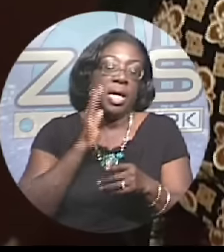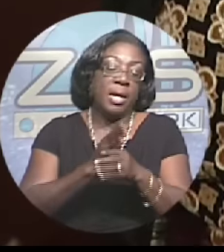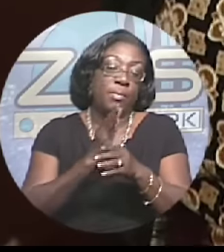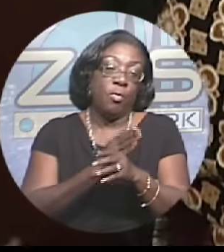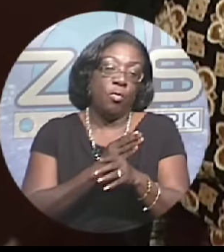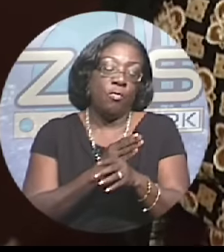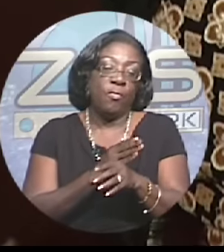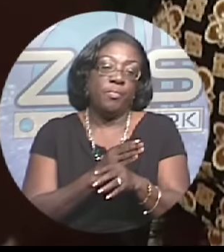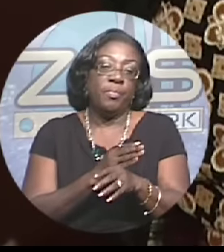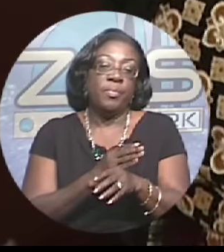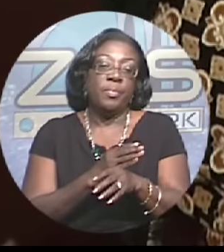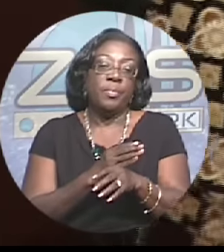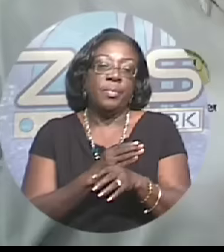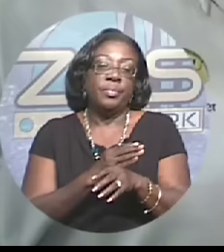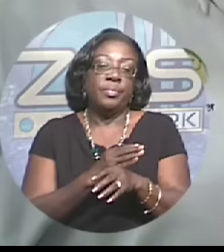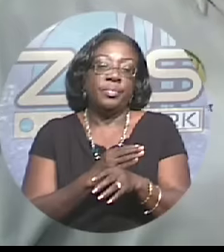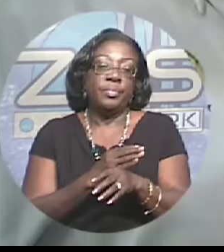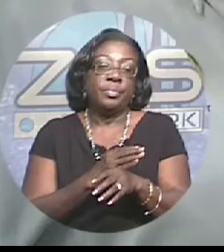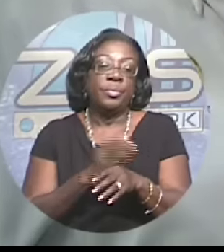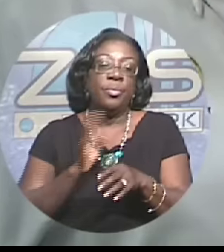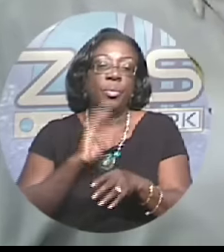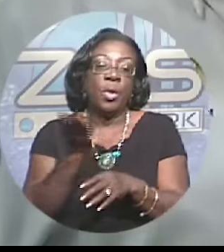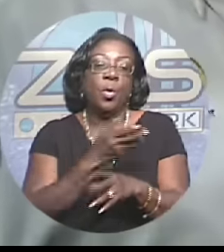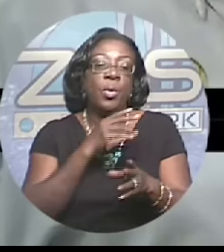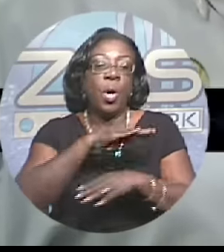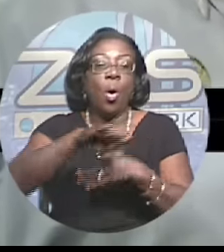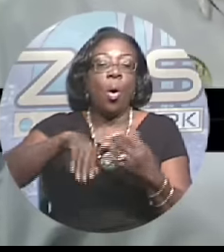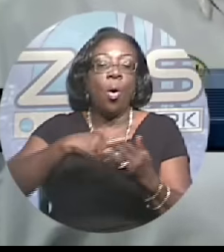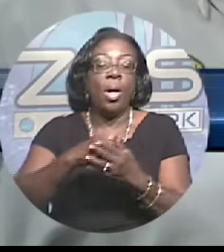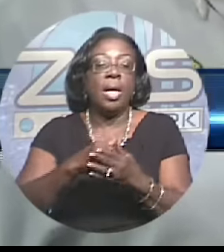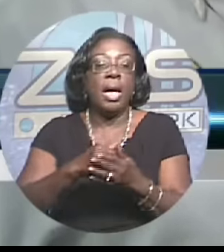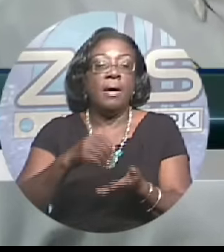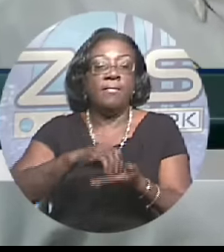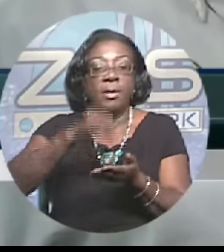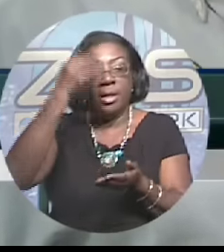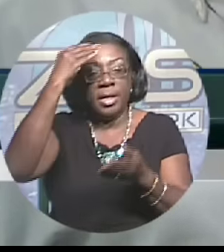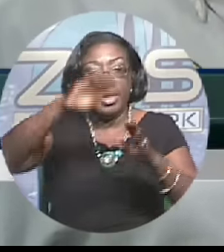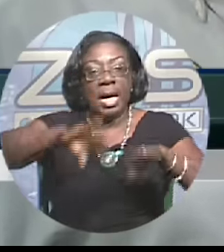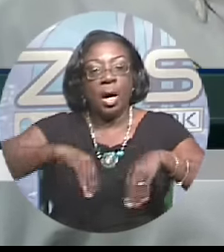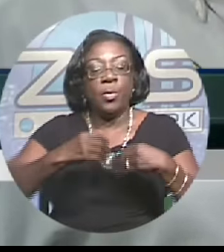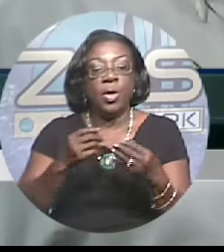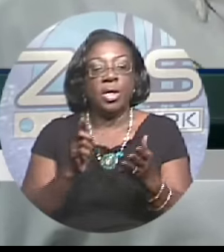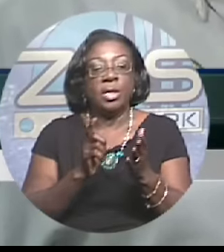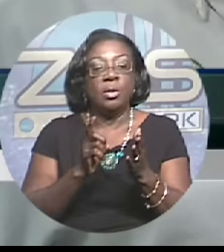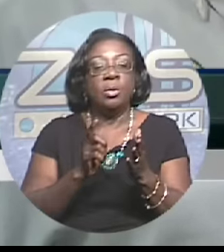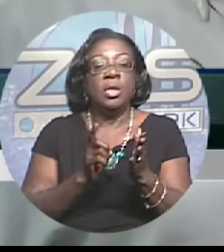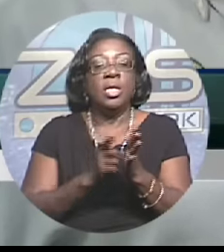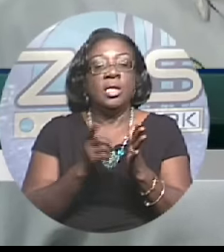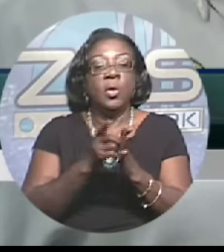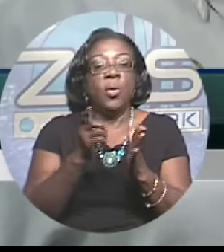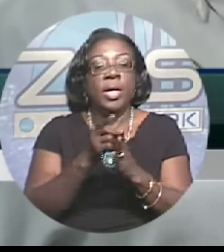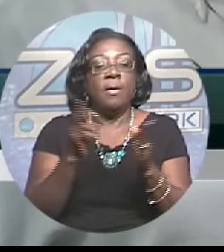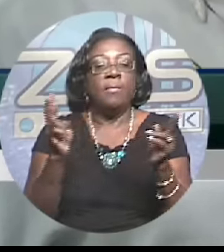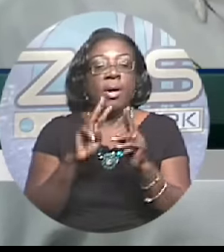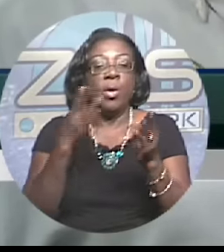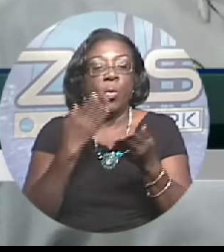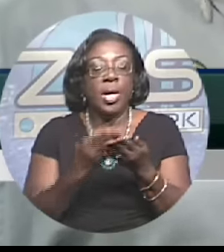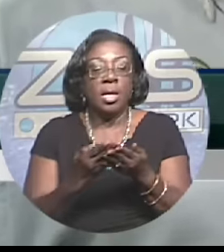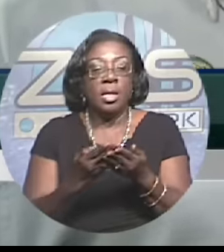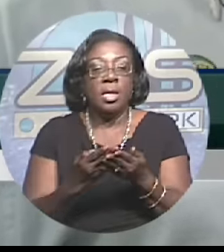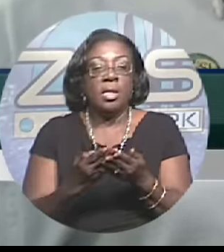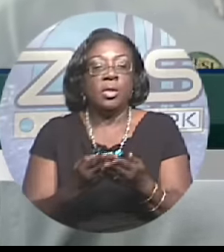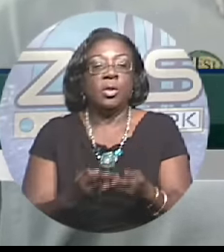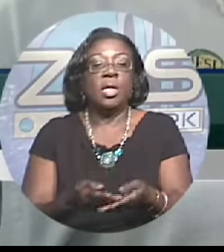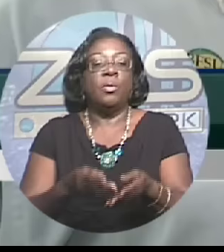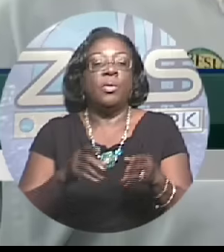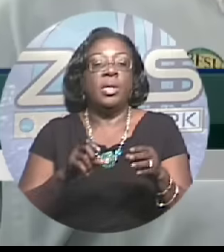National Tripartite Council, and we all have to learn how we're going to make this develop very well so that, in effect, we're